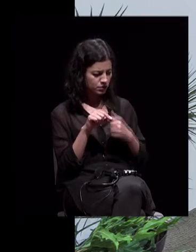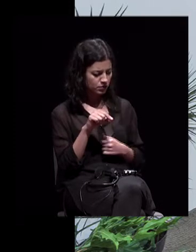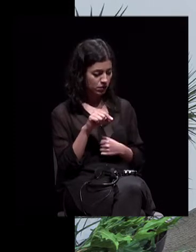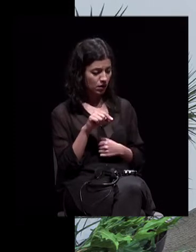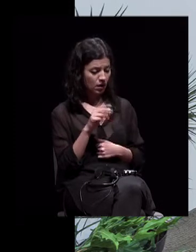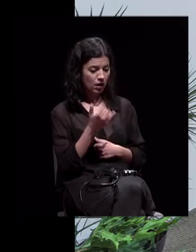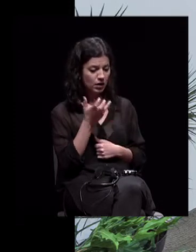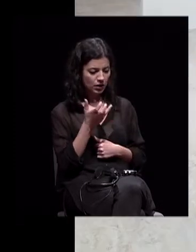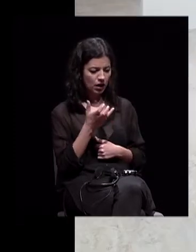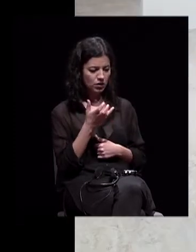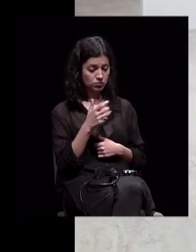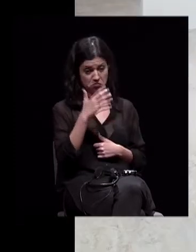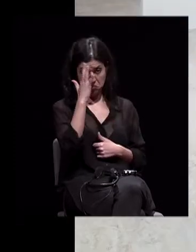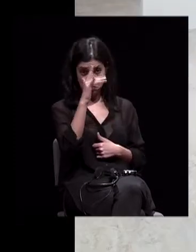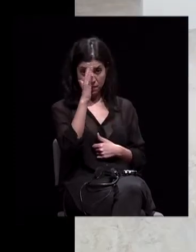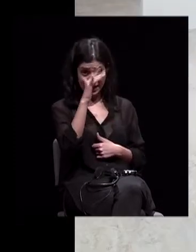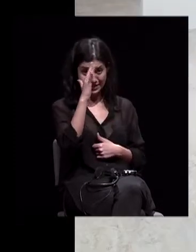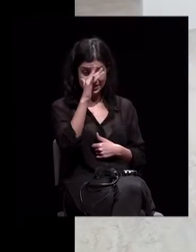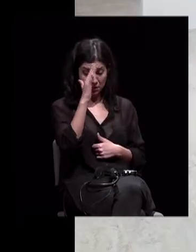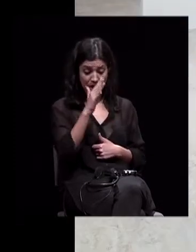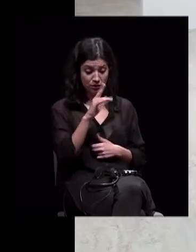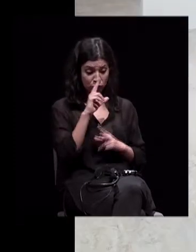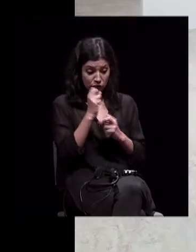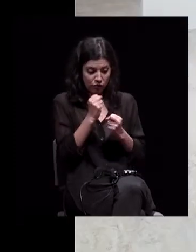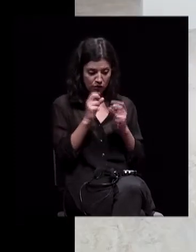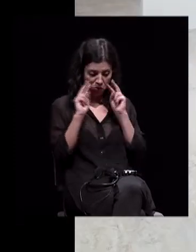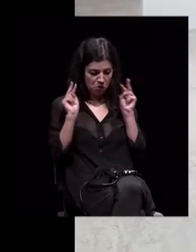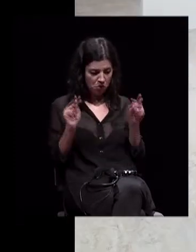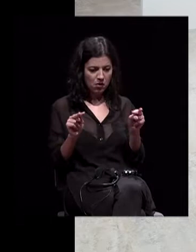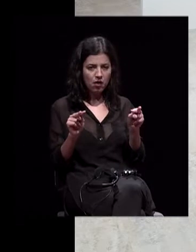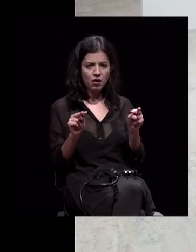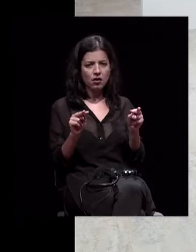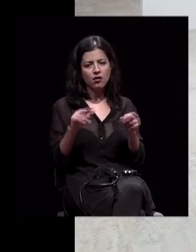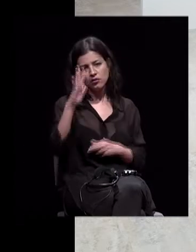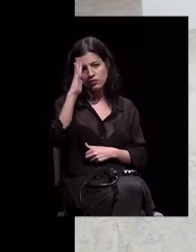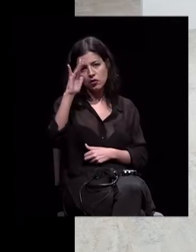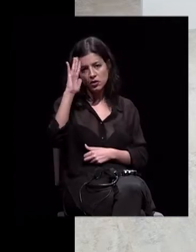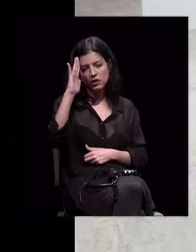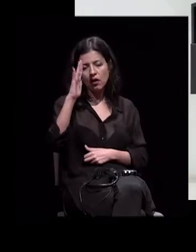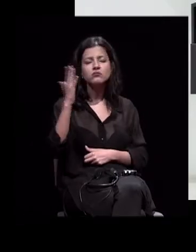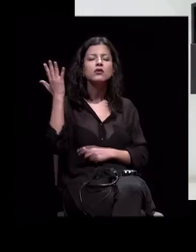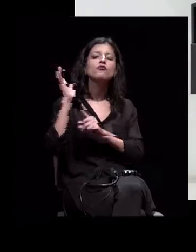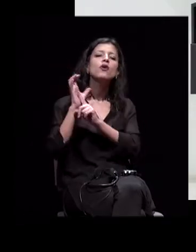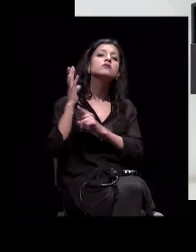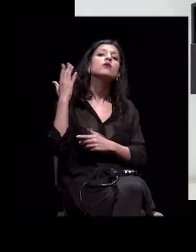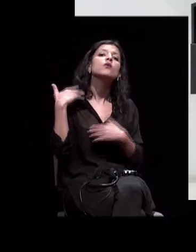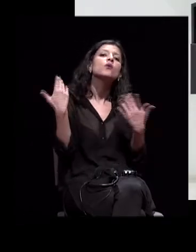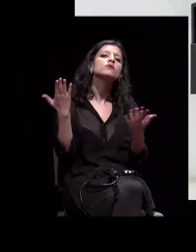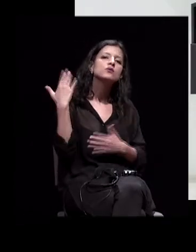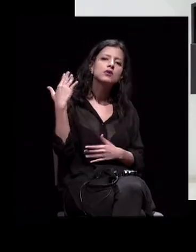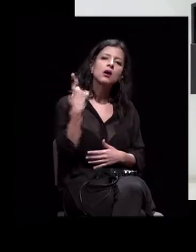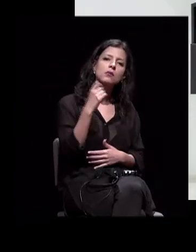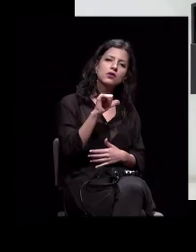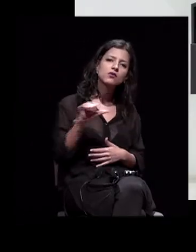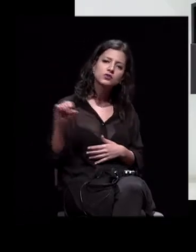evidenciar cómo este tipo de pensamiento que aparece en el horizonte teórico en los años 90 ya había sido anticipado por